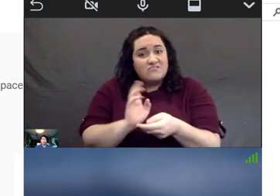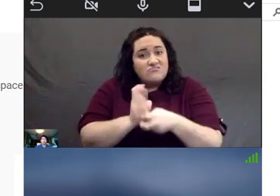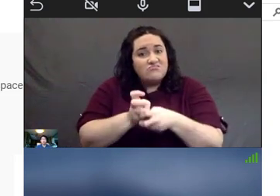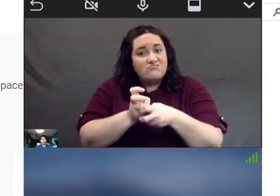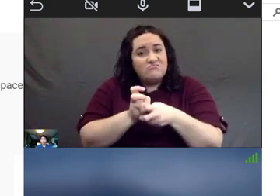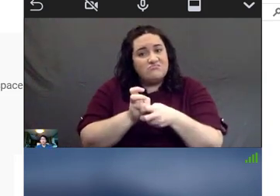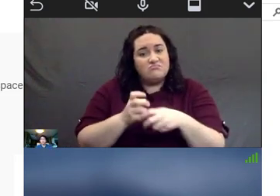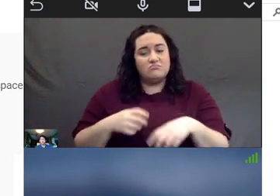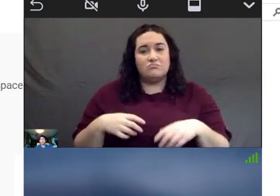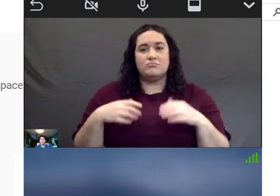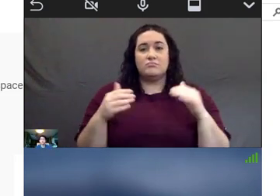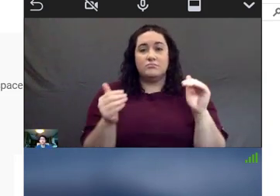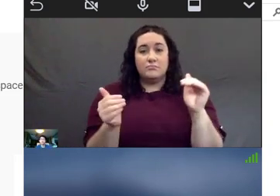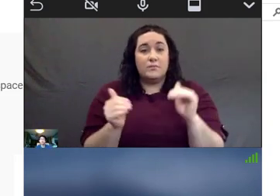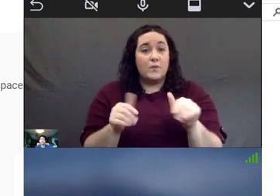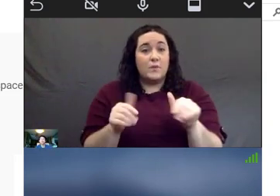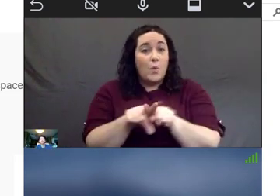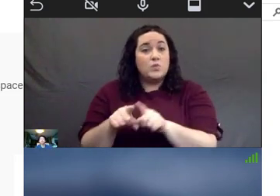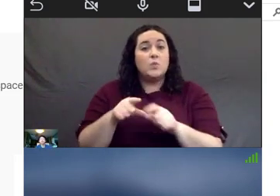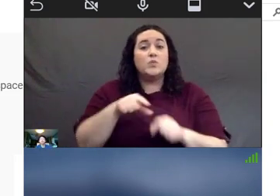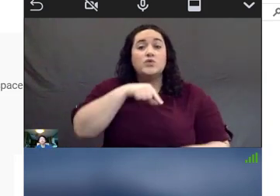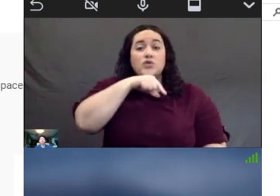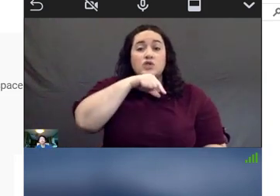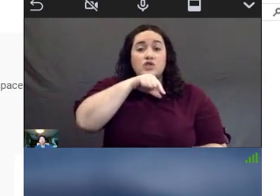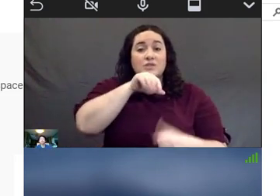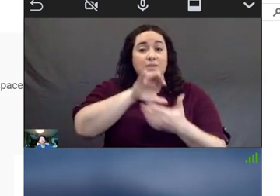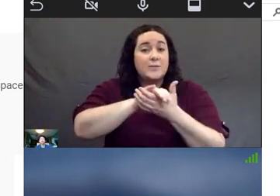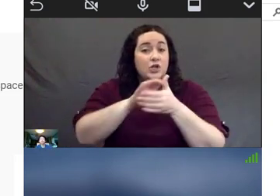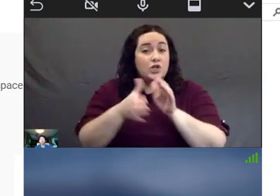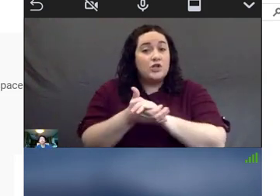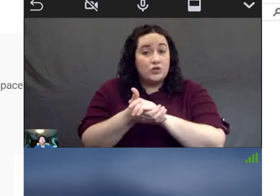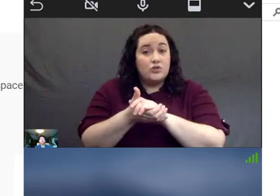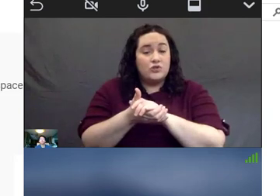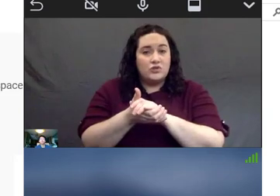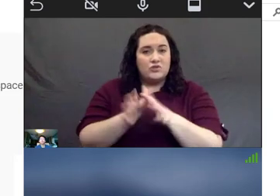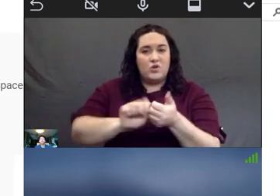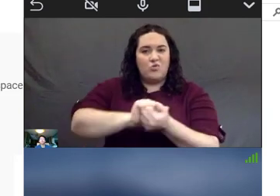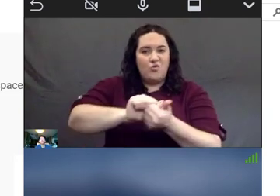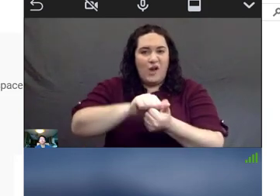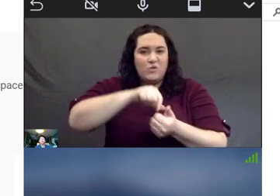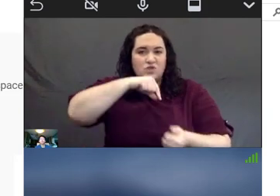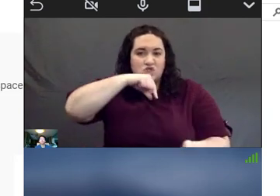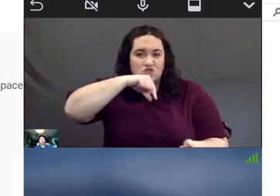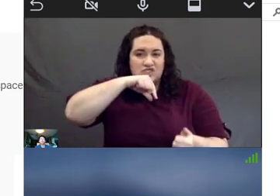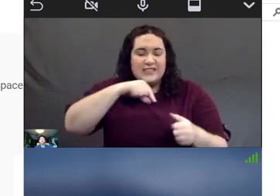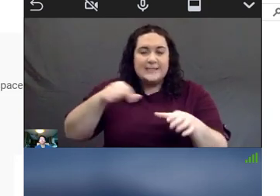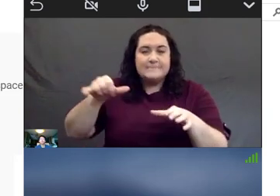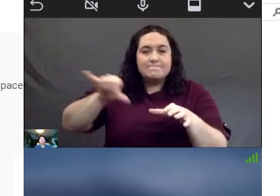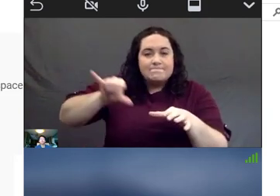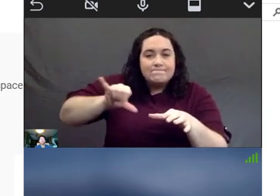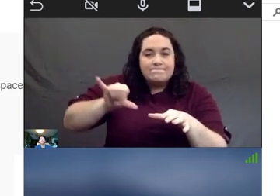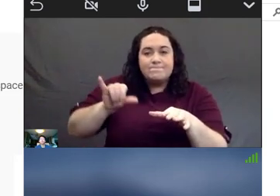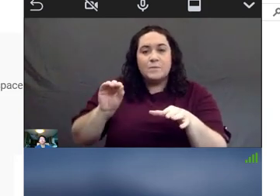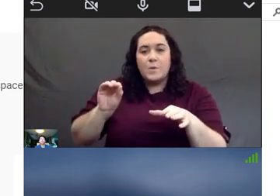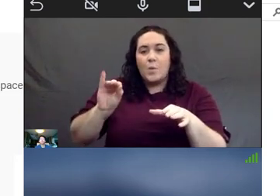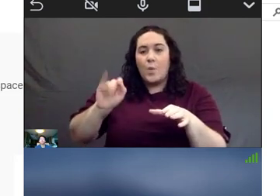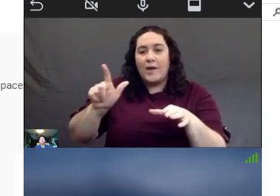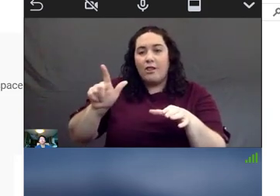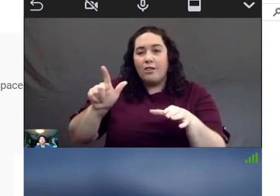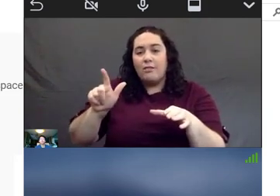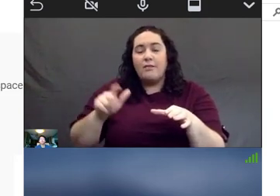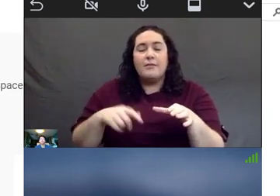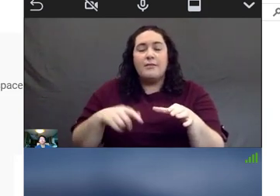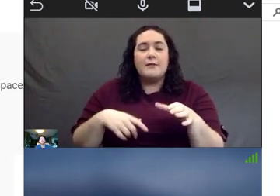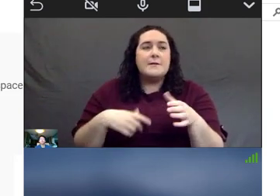that I use. So basically I take ground turkey, I add some oil, and then something like maybe flour or